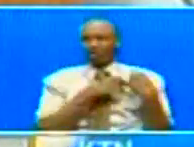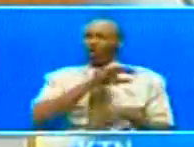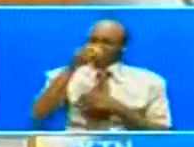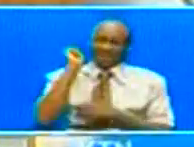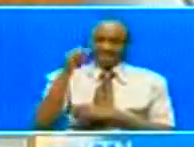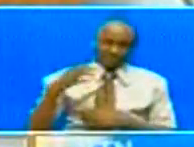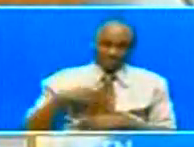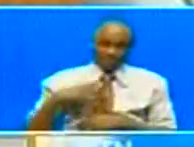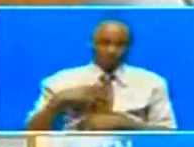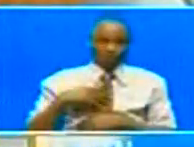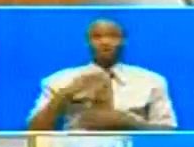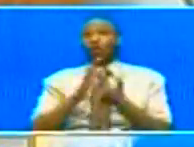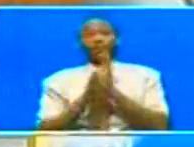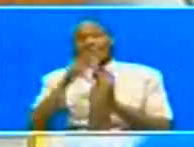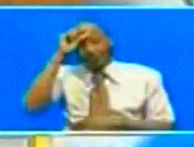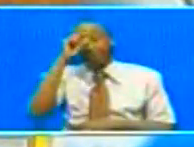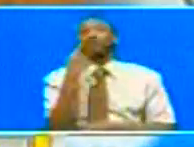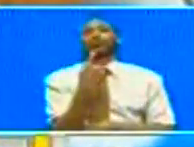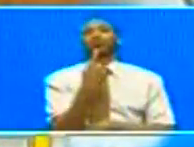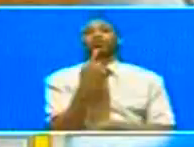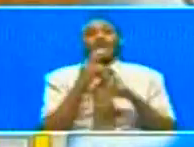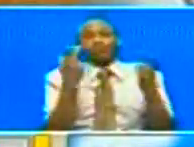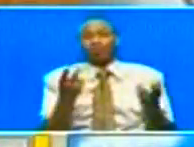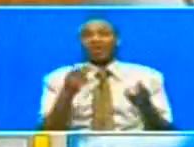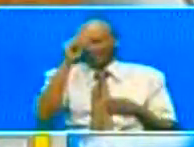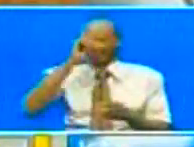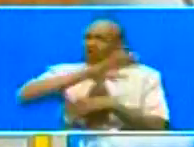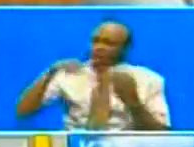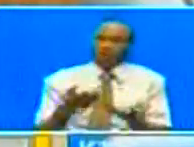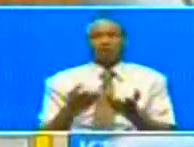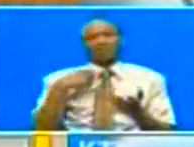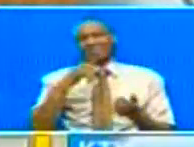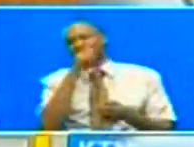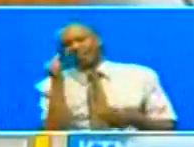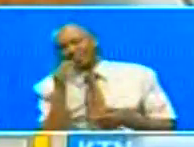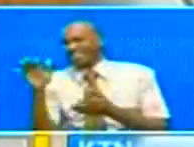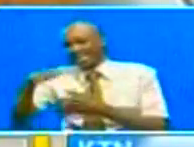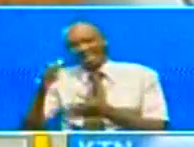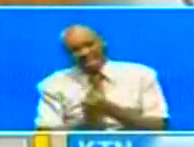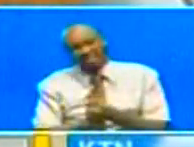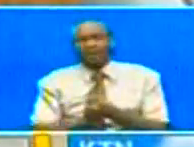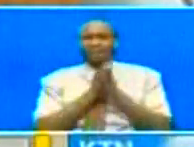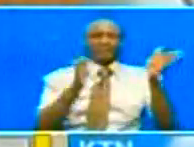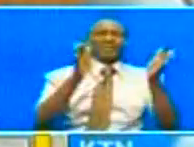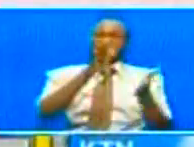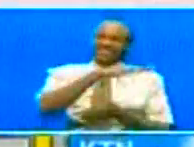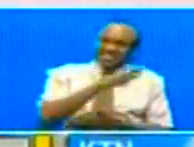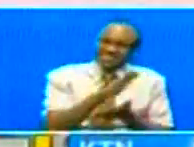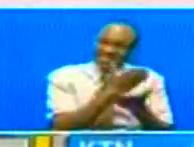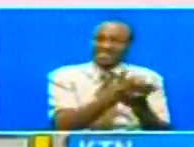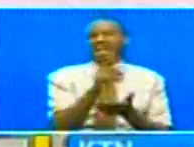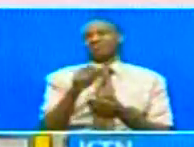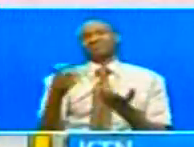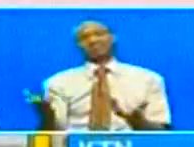Kenyan citizen. There is no one called government. Government is all of us. It takes the private sector, it takes the public sector, and everyone.